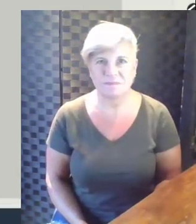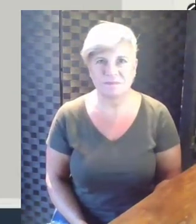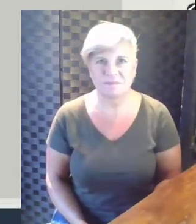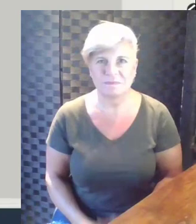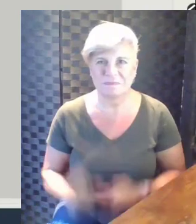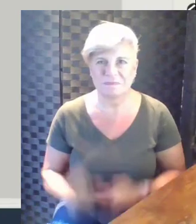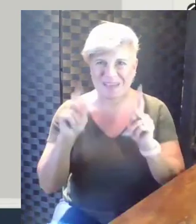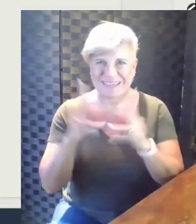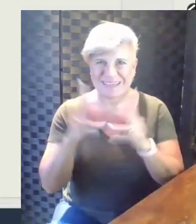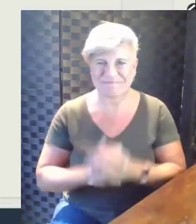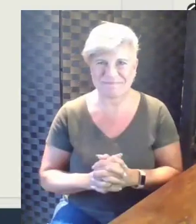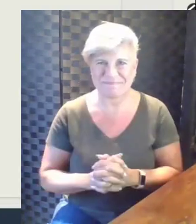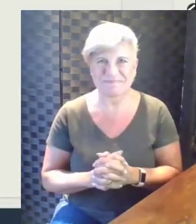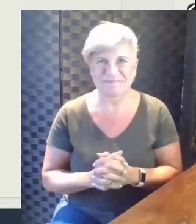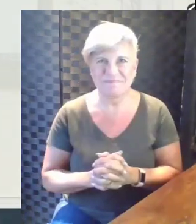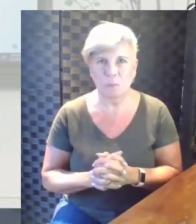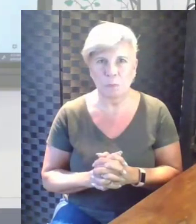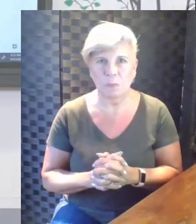Okay.